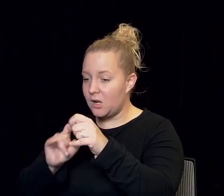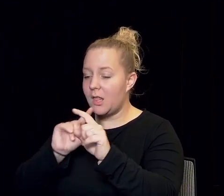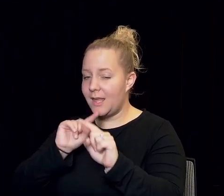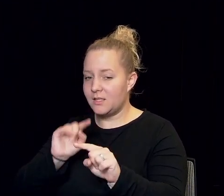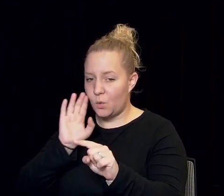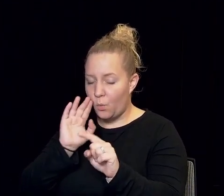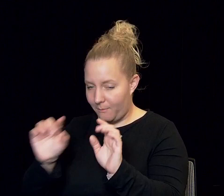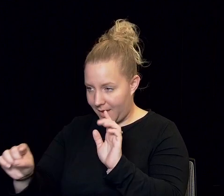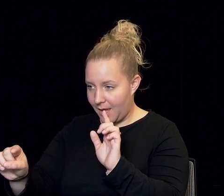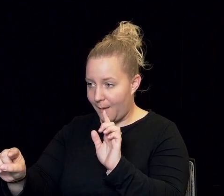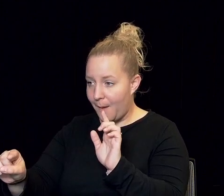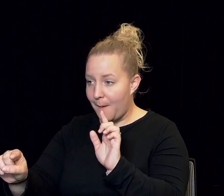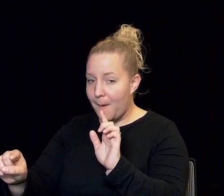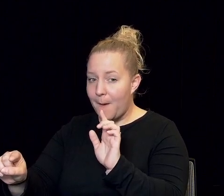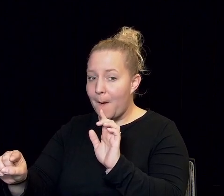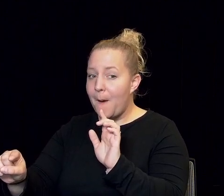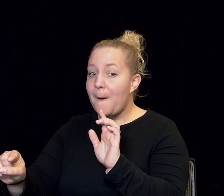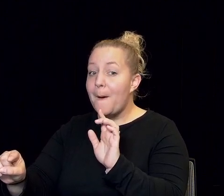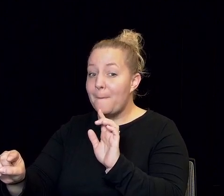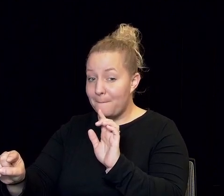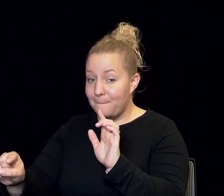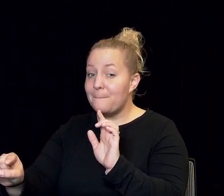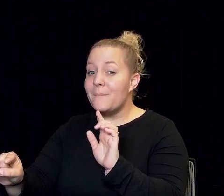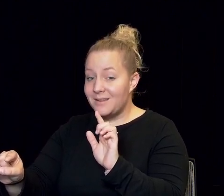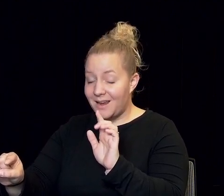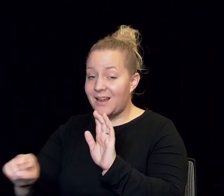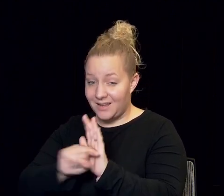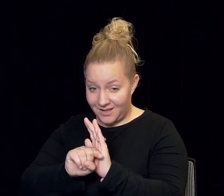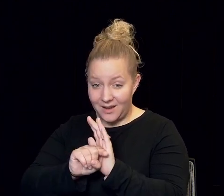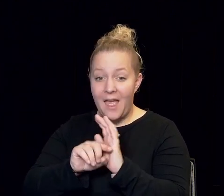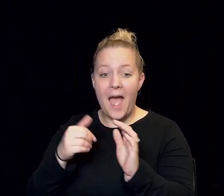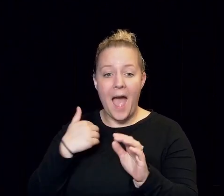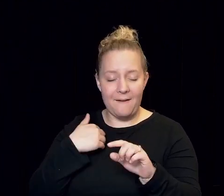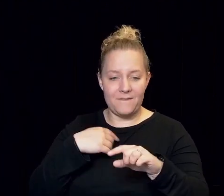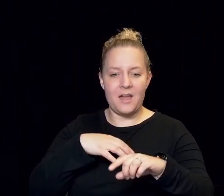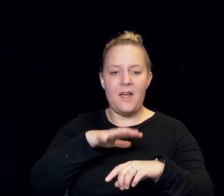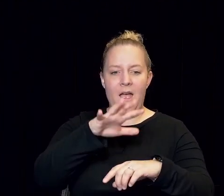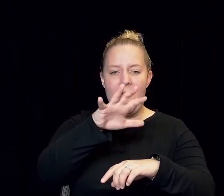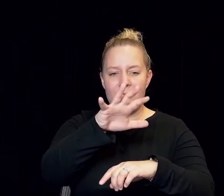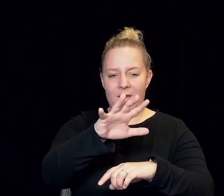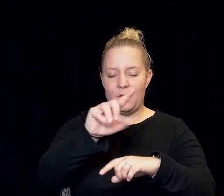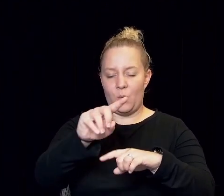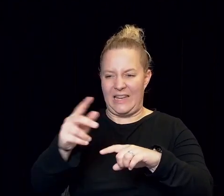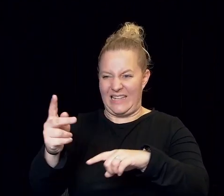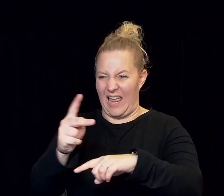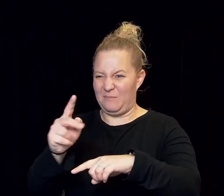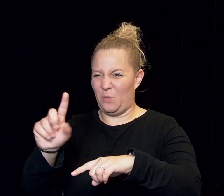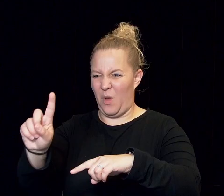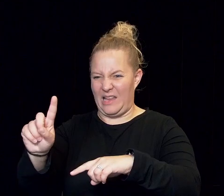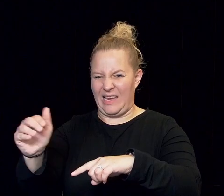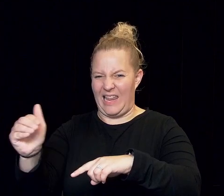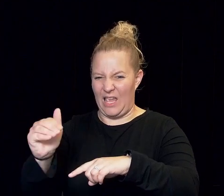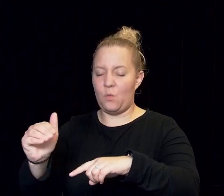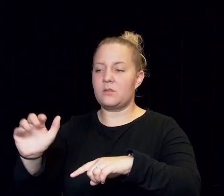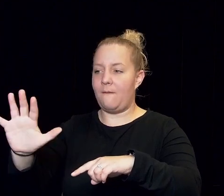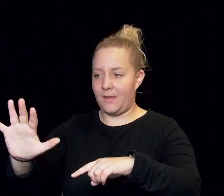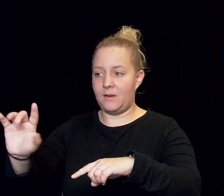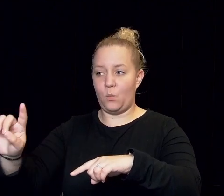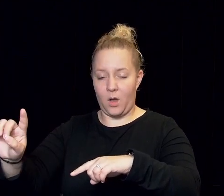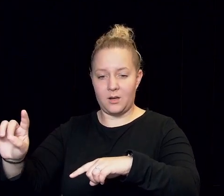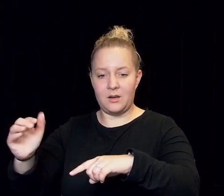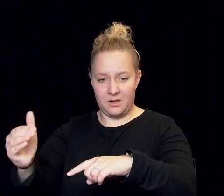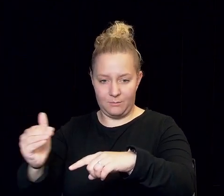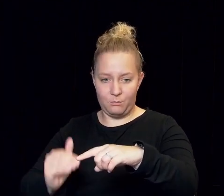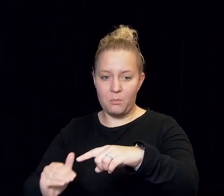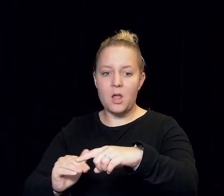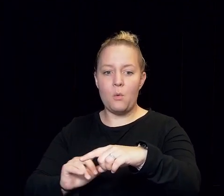here. 51 times 1, we get 51. And then 1 times 7, we get 7. And then, like I